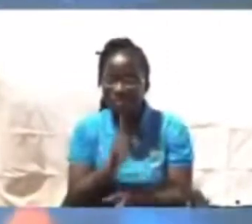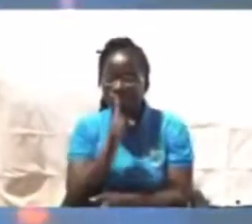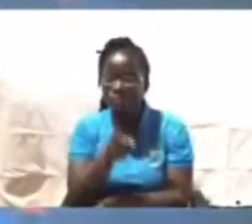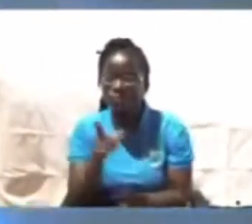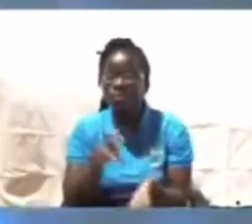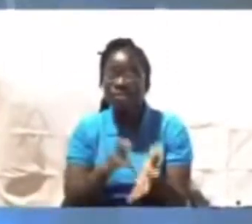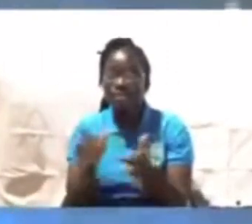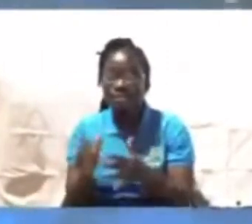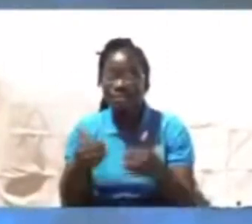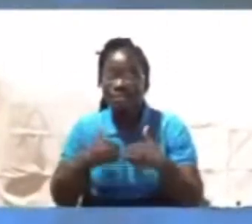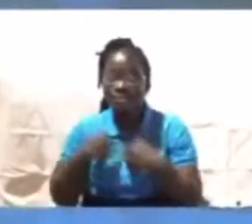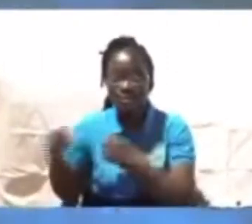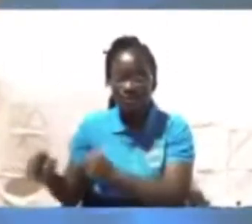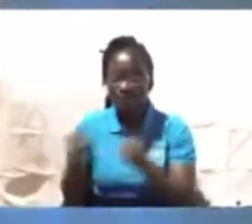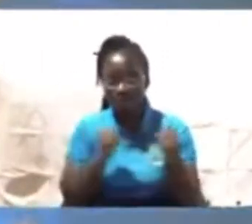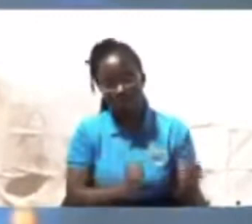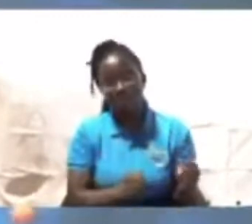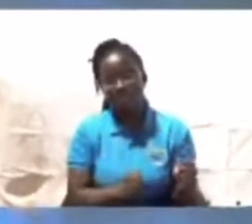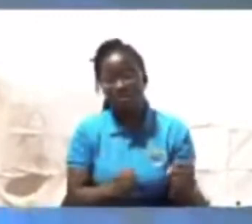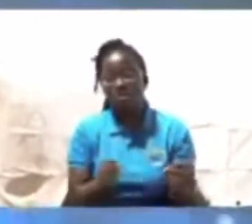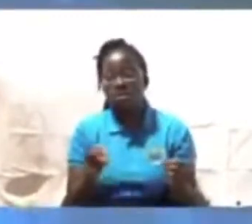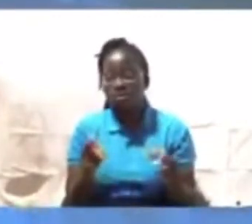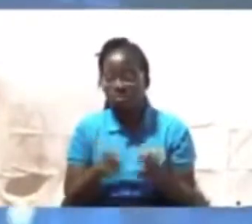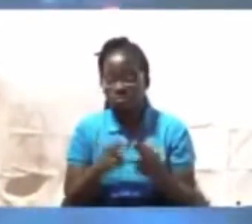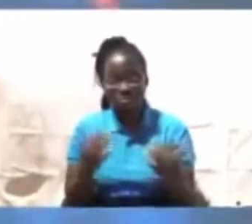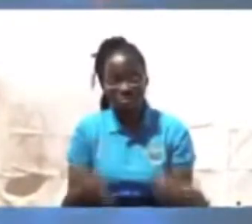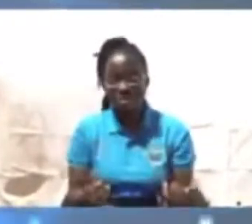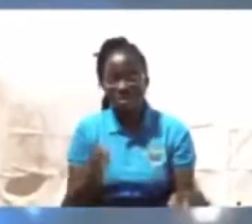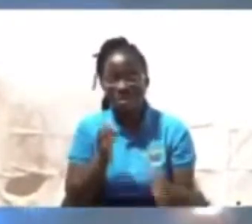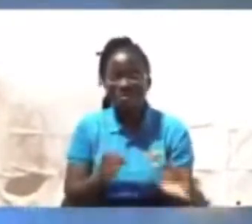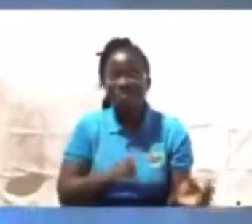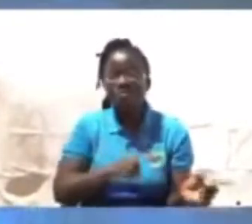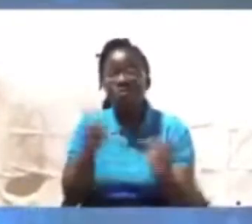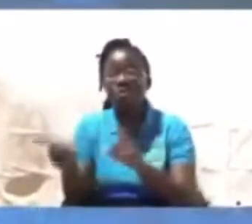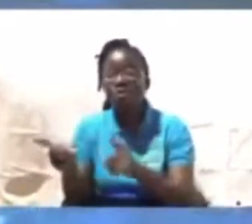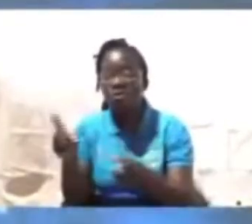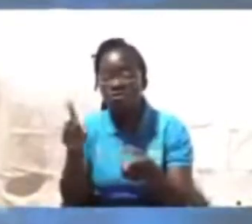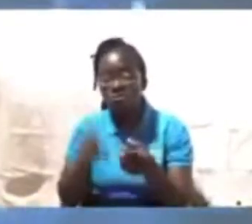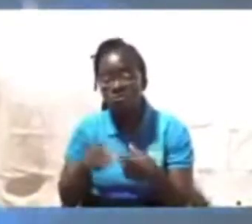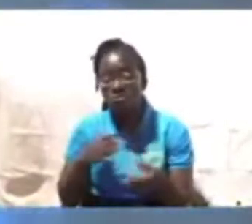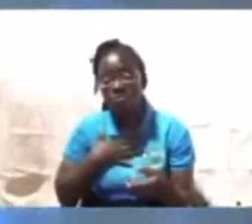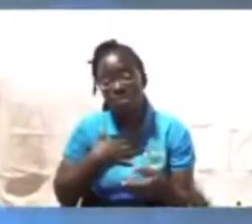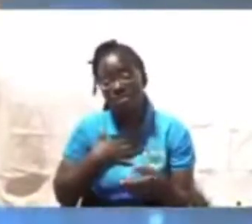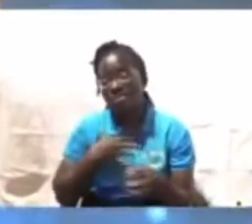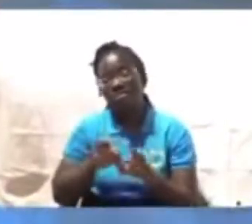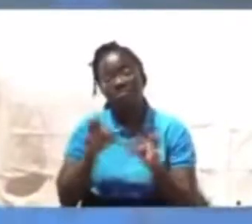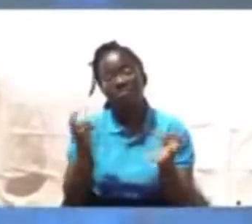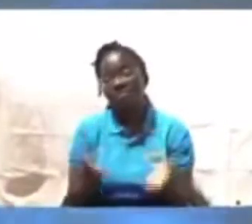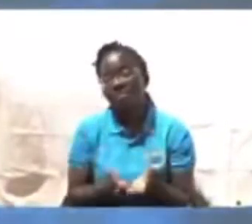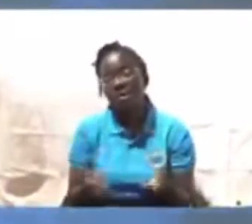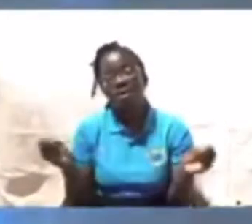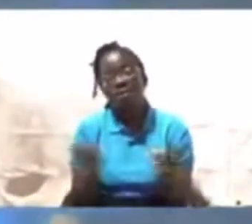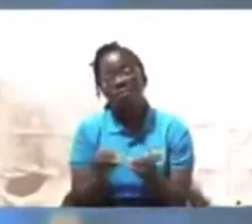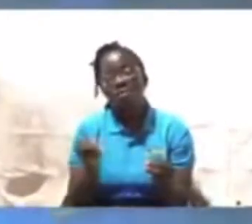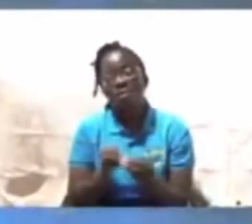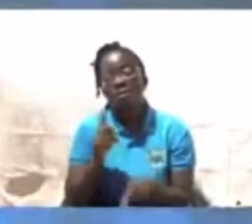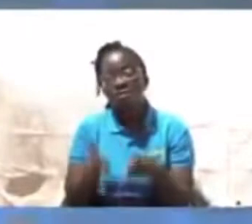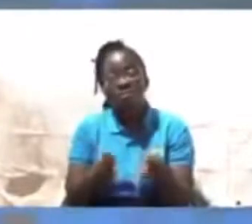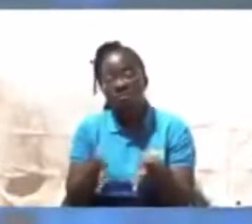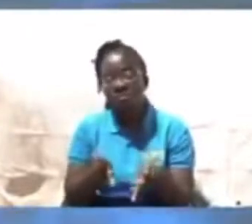ma nipa omu nya a Kristo fo no omu ndoso mi mamia na osu